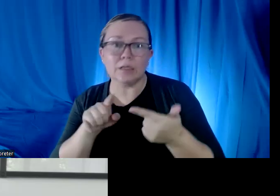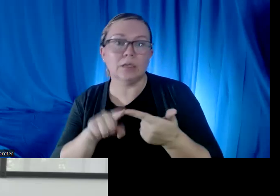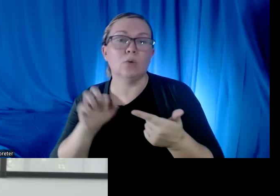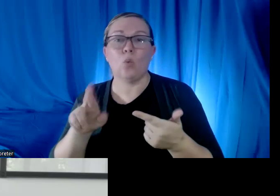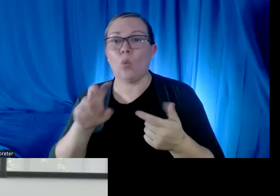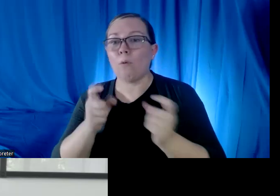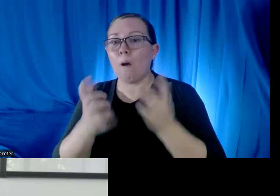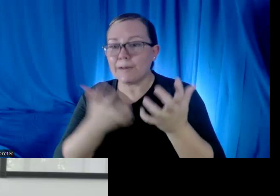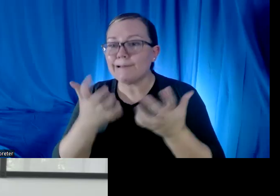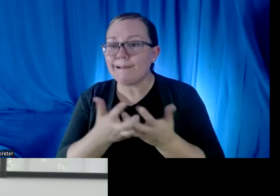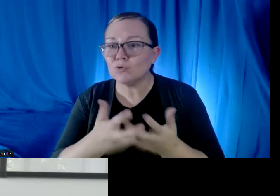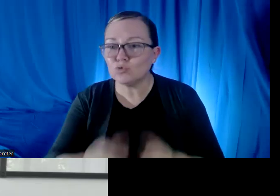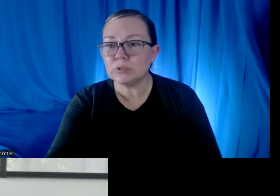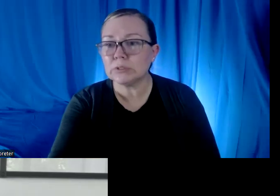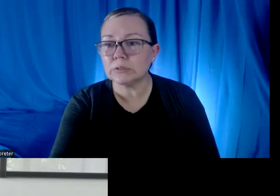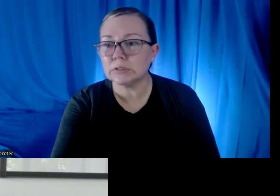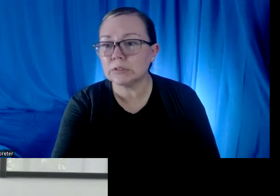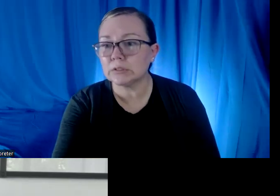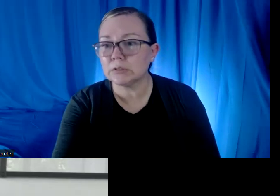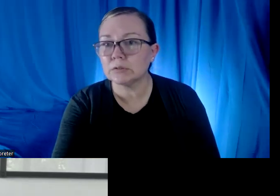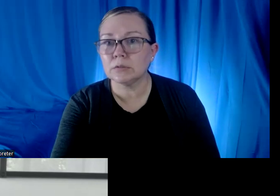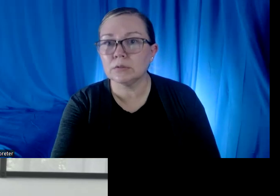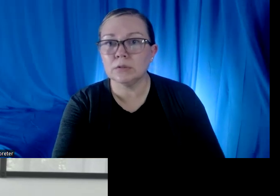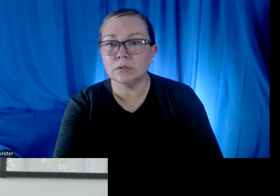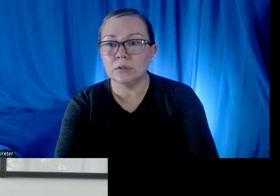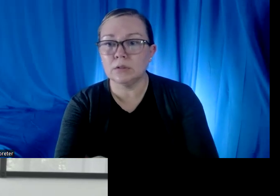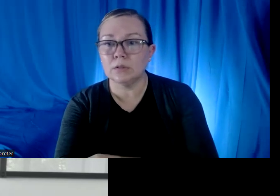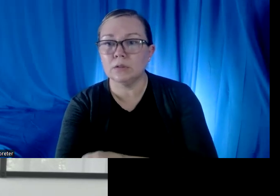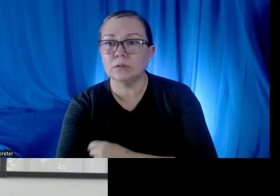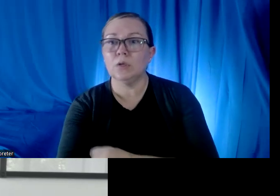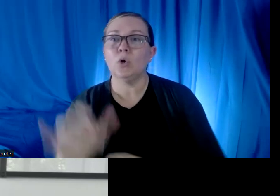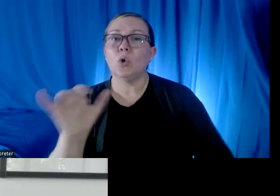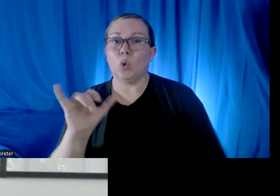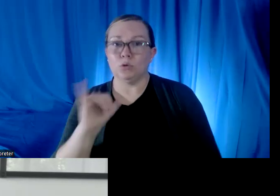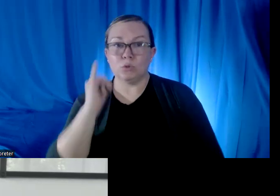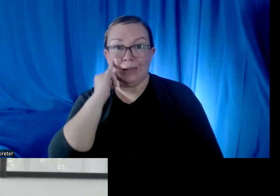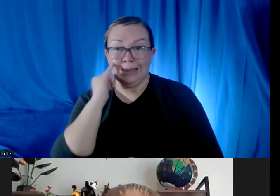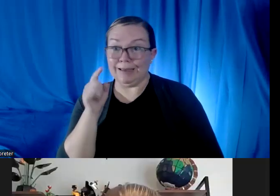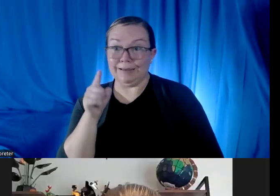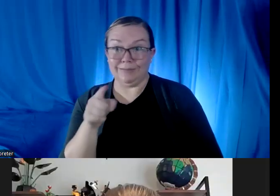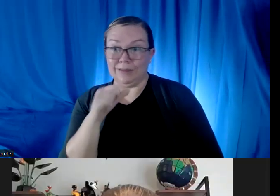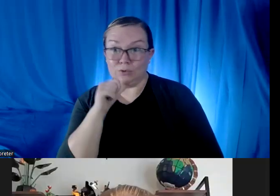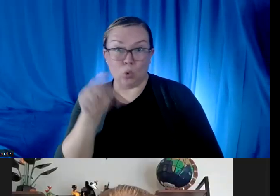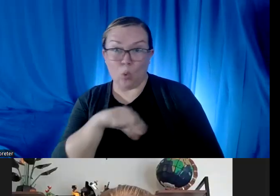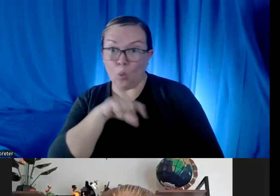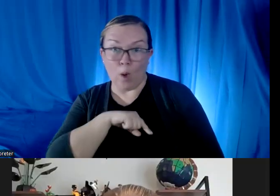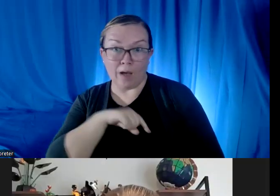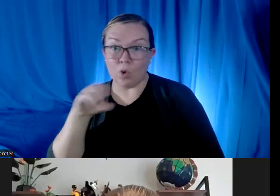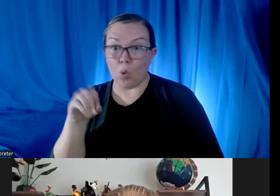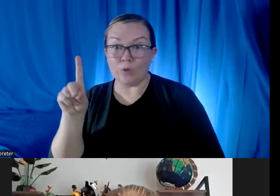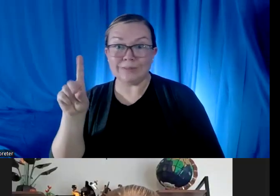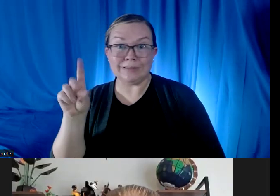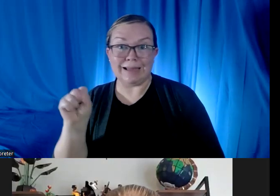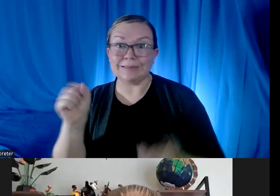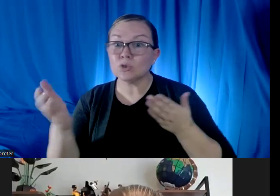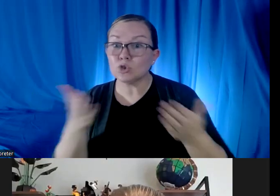accommodations. Okay. Thank you. And I was also say if they're not receiving, if they don't qualify for ODDS services and